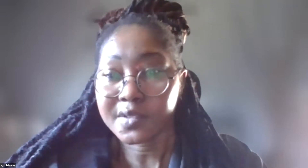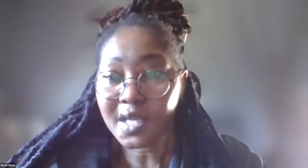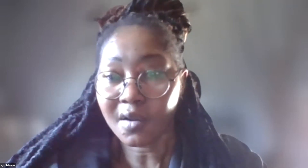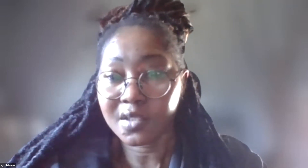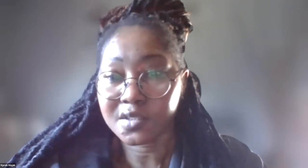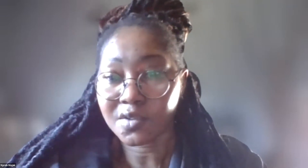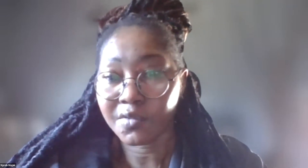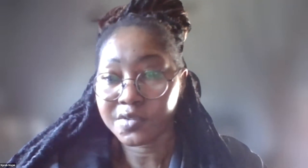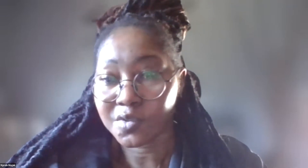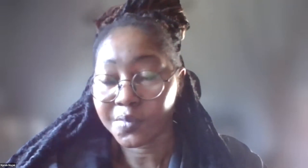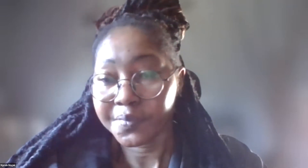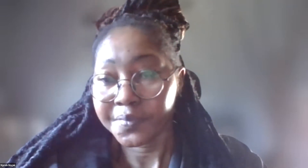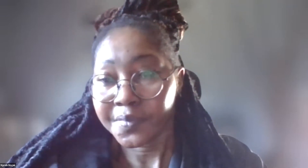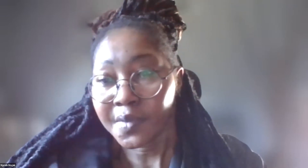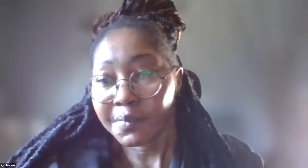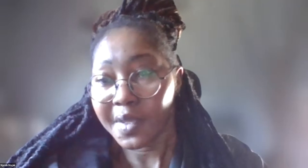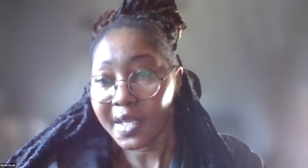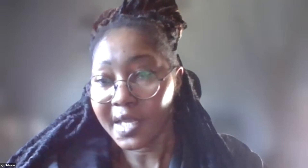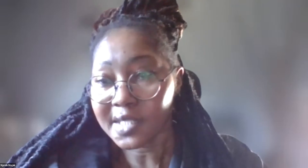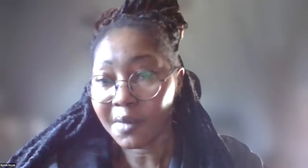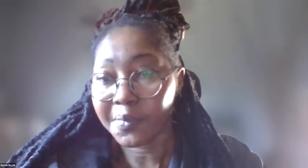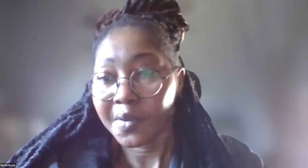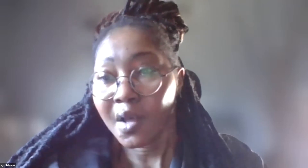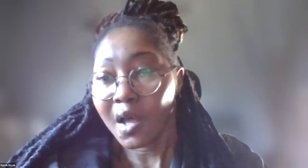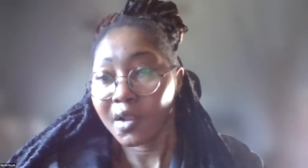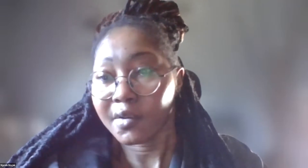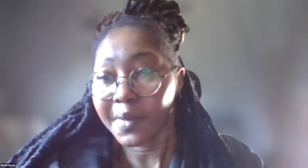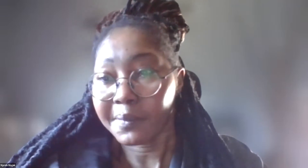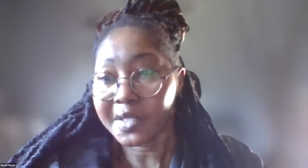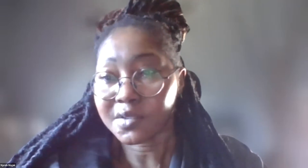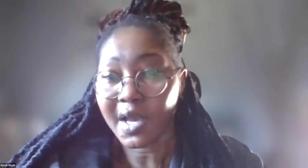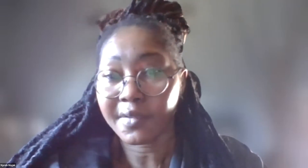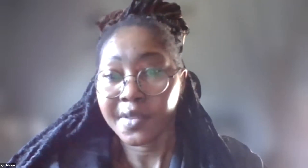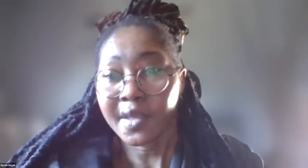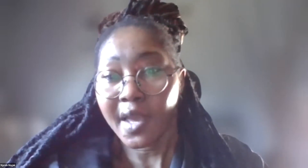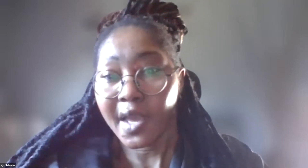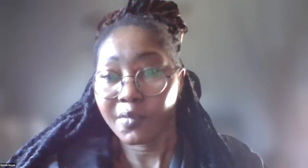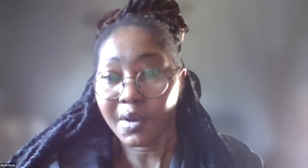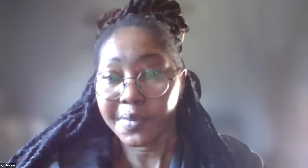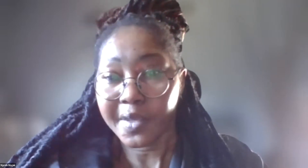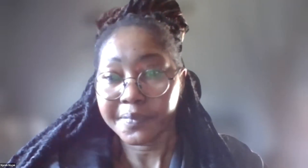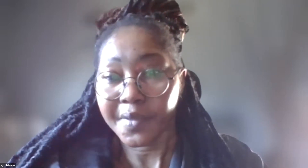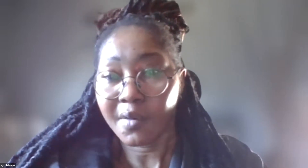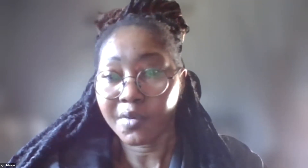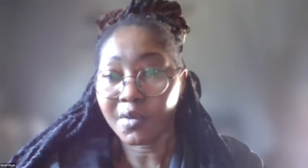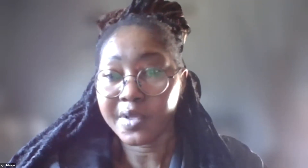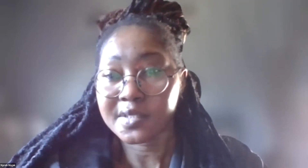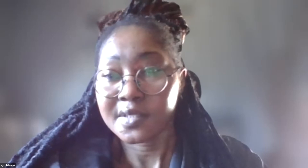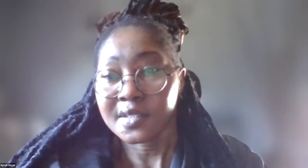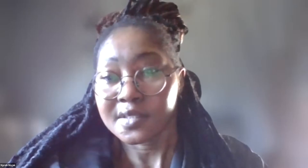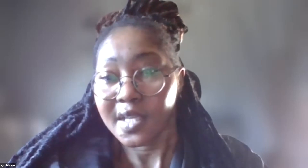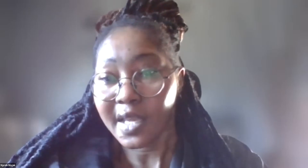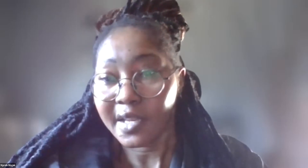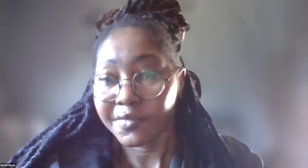Working with a psychologist over Zoom meeting has helped a lot of my mental health and well-being. I would